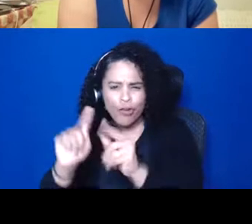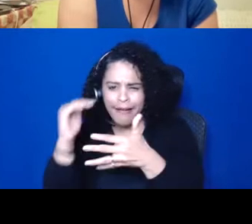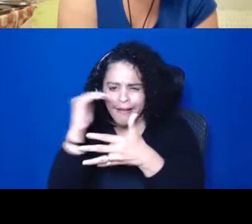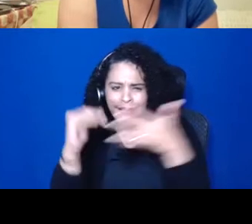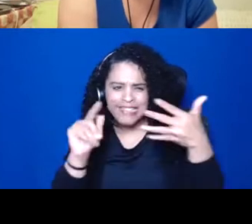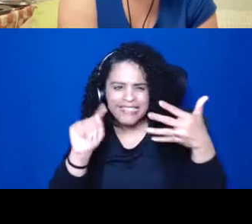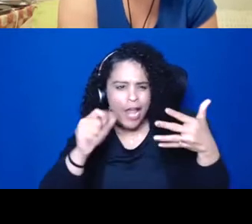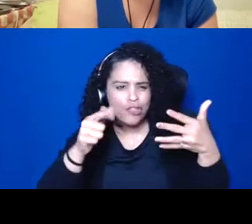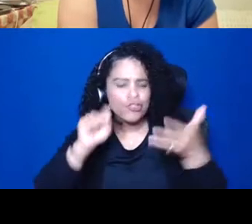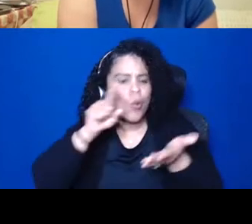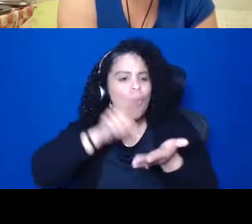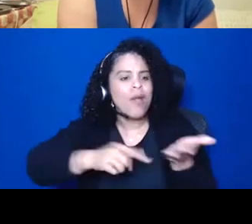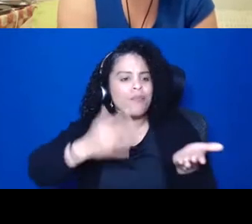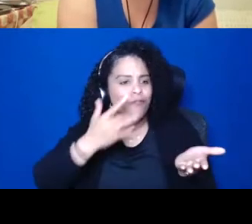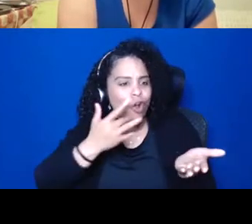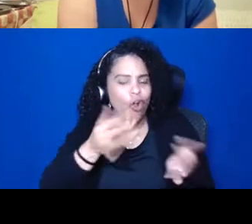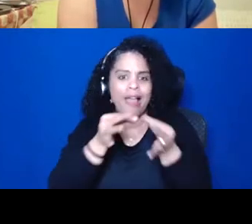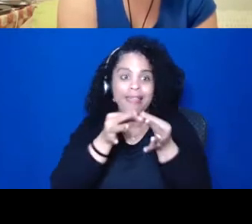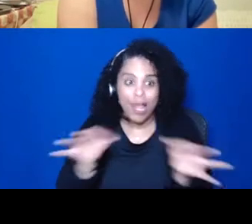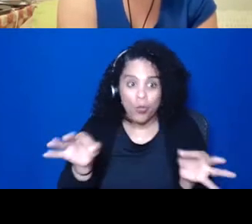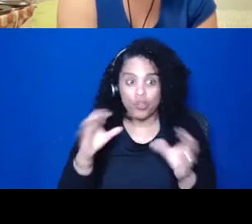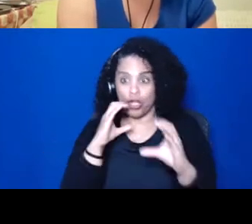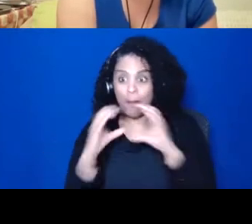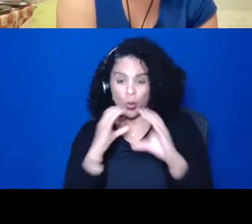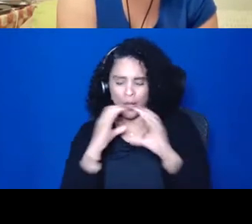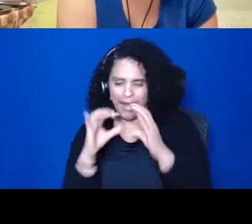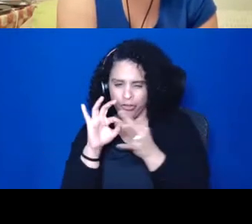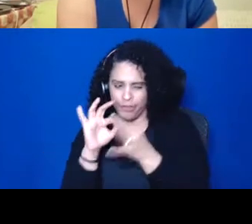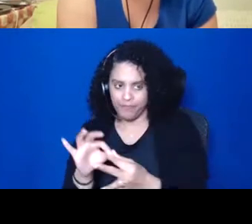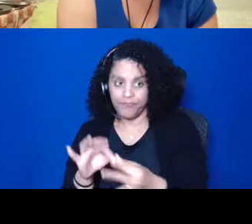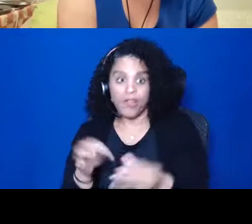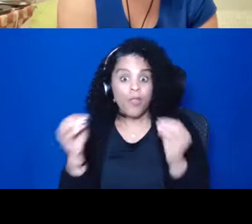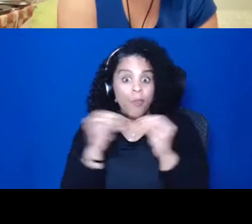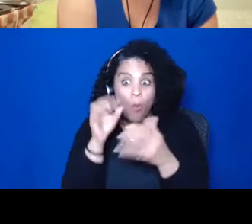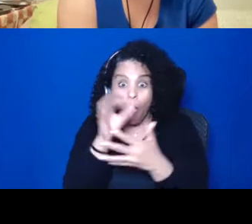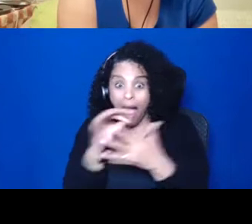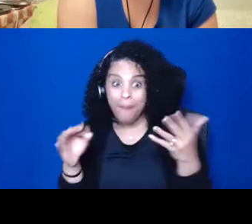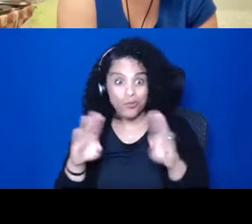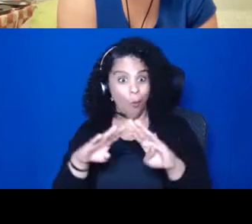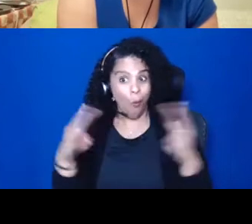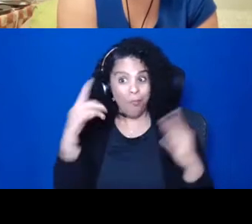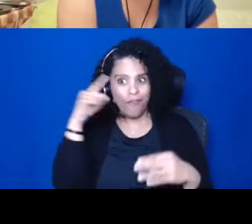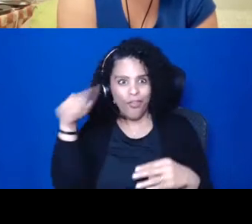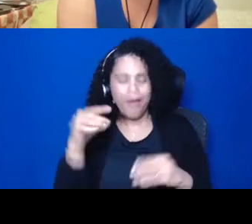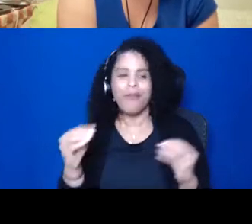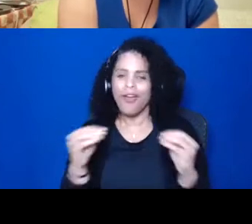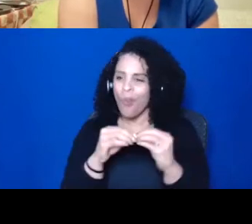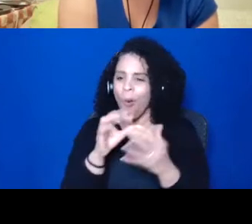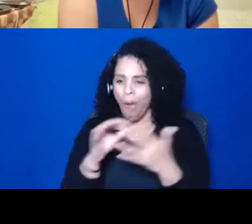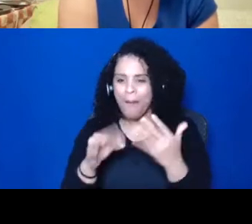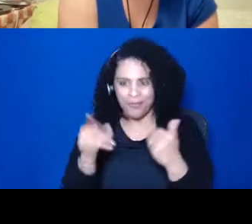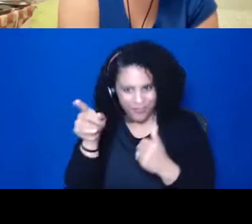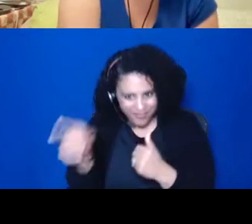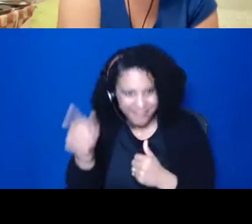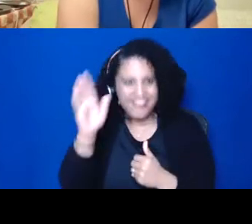with what they prefer language and communication wise. And the more options you keep open for them, the more options they will